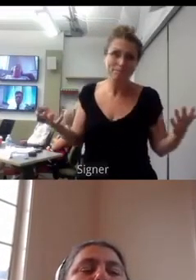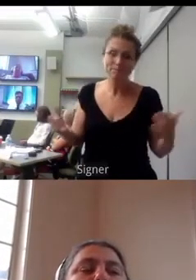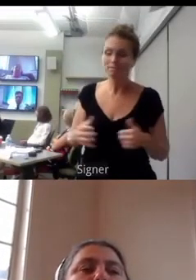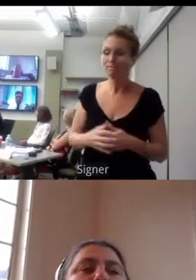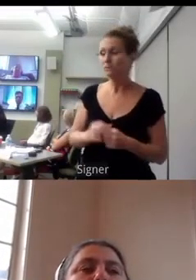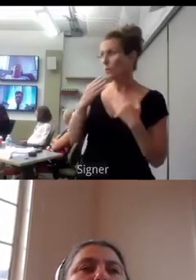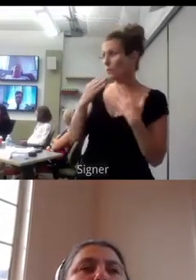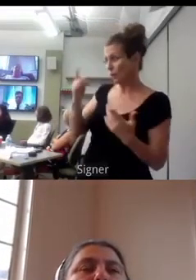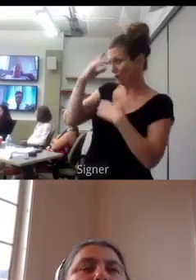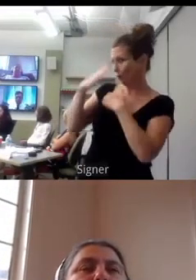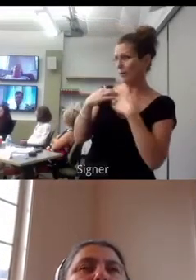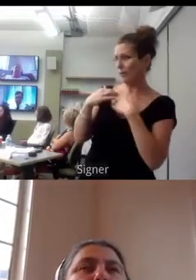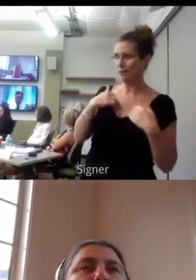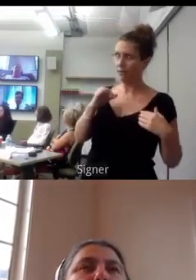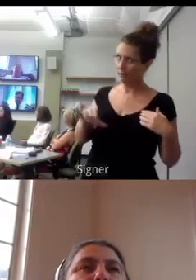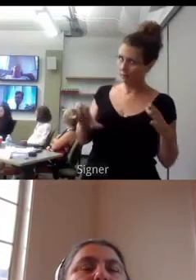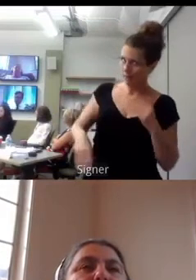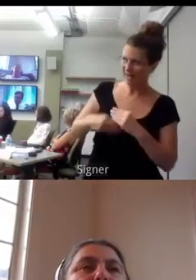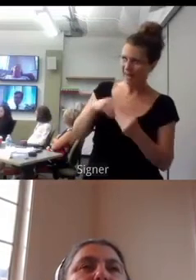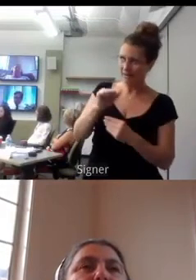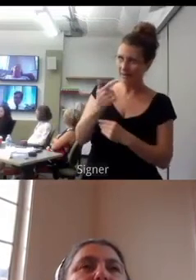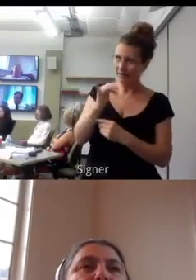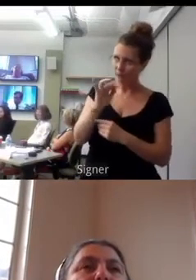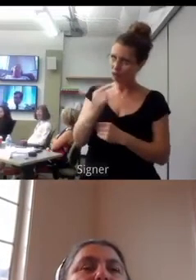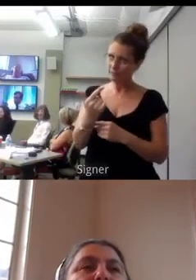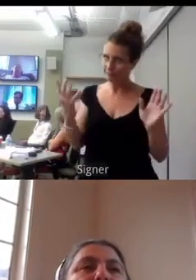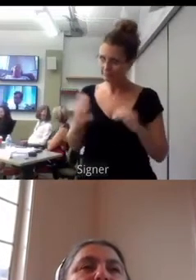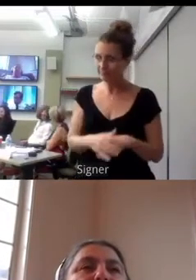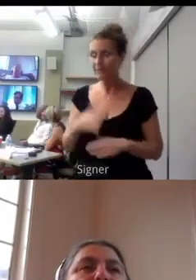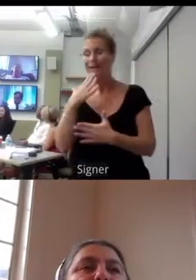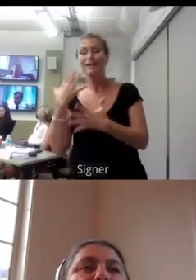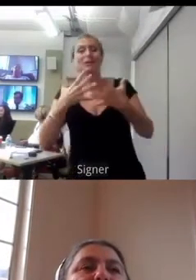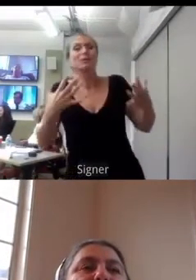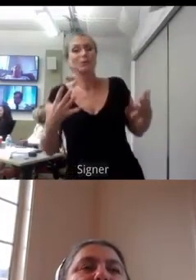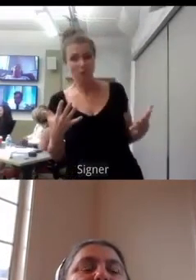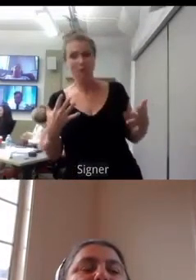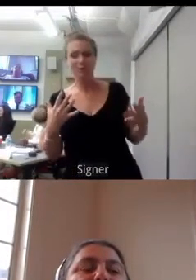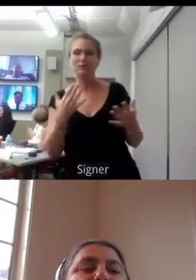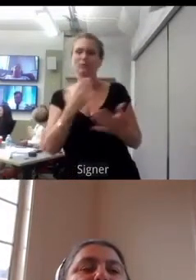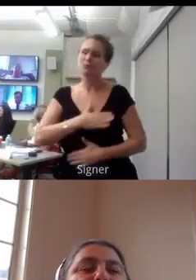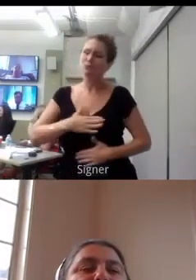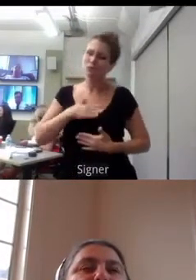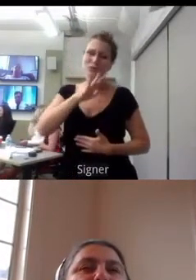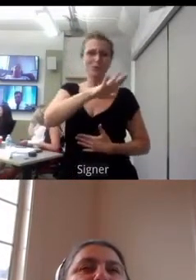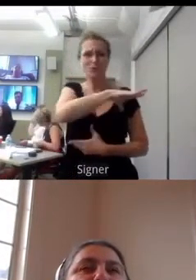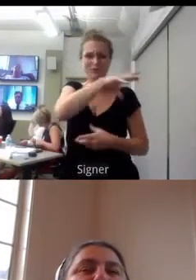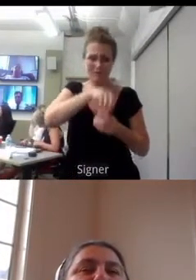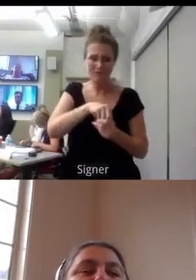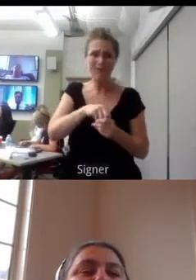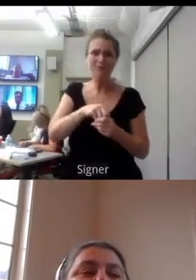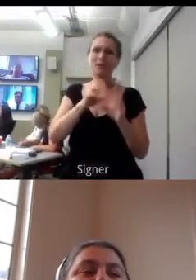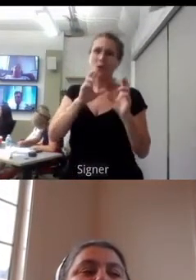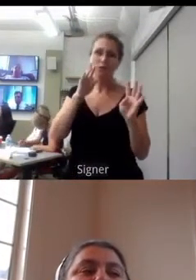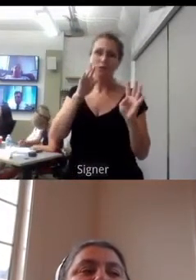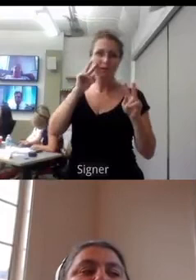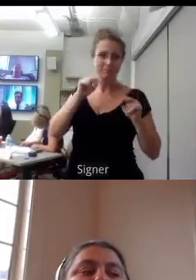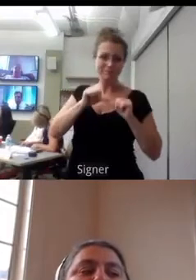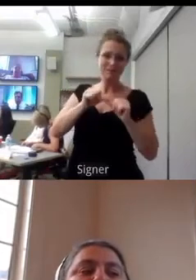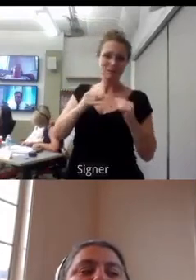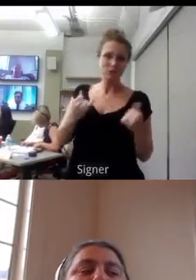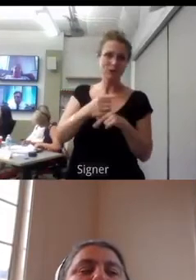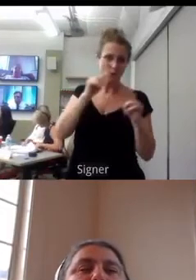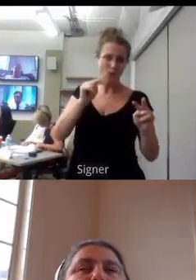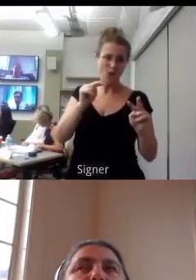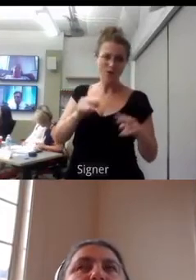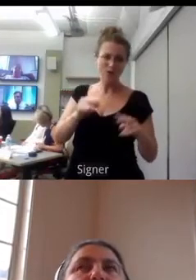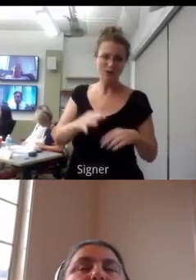aging. There you go. All right, thank you very much. We appreciate your contribution. We hope you'll stay tuned. I want to now move to our